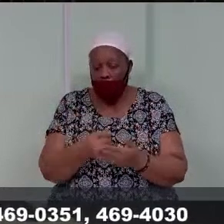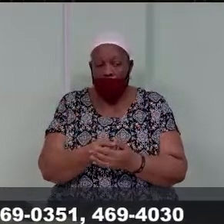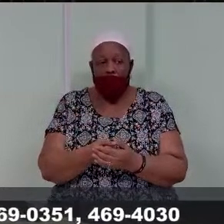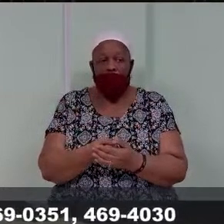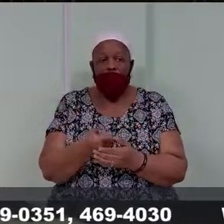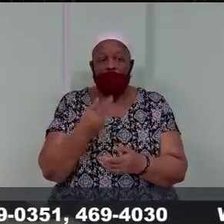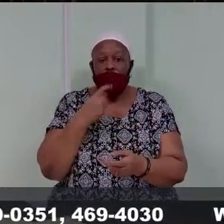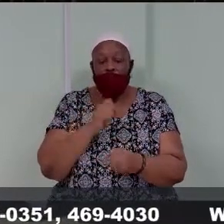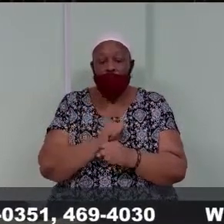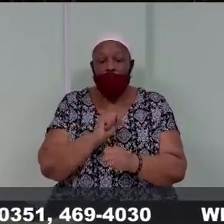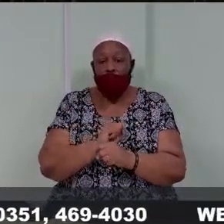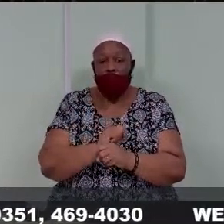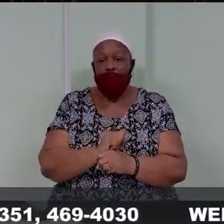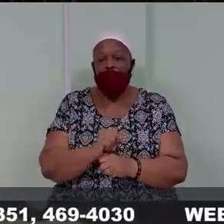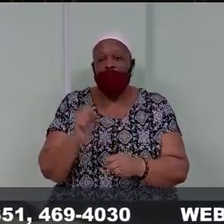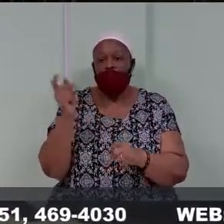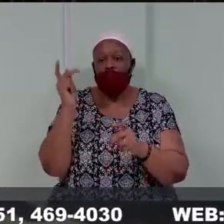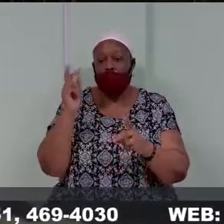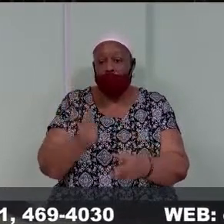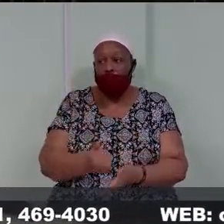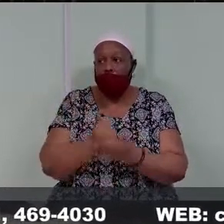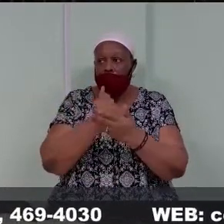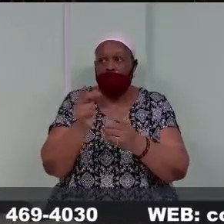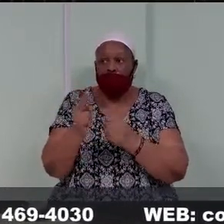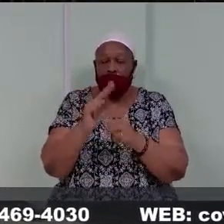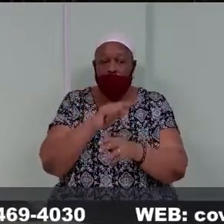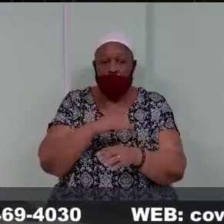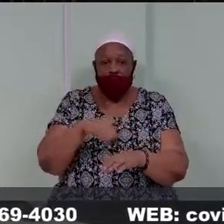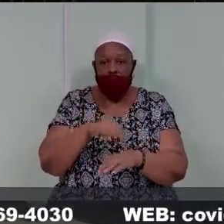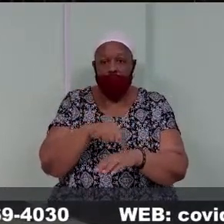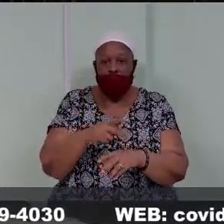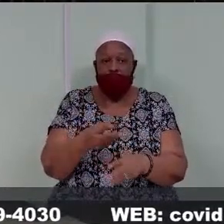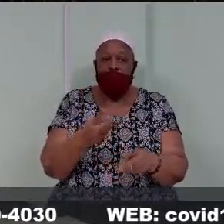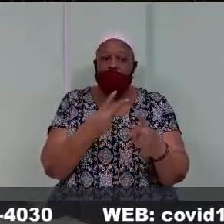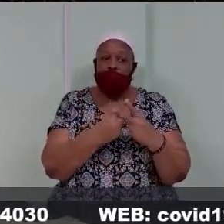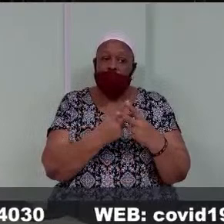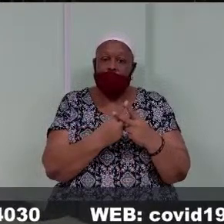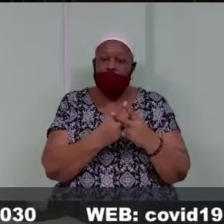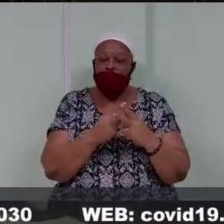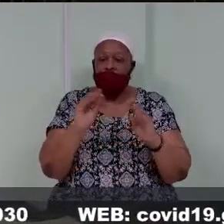they continue to keep the nation safe. I thank you.